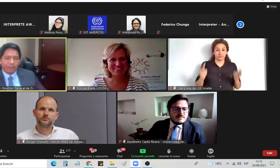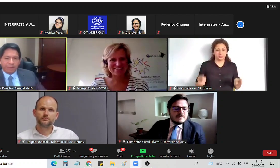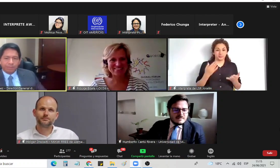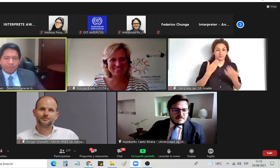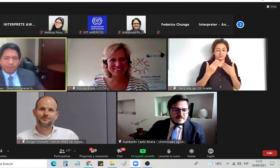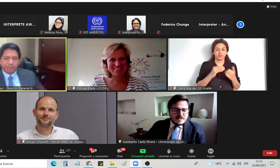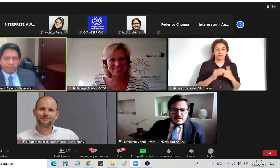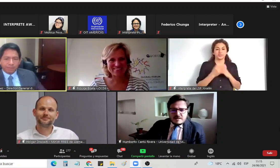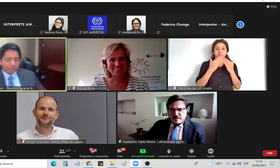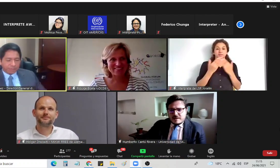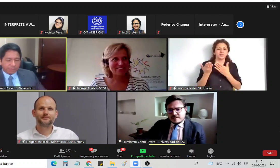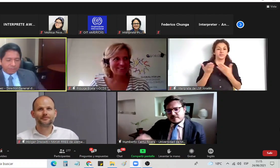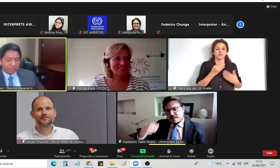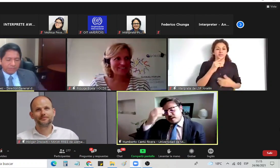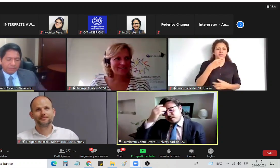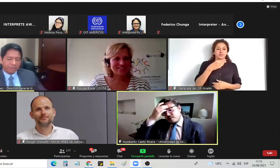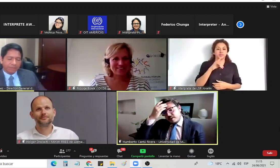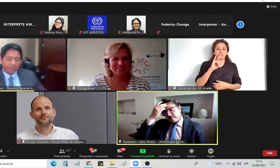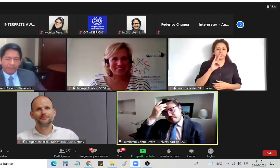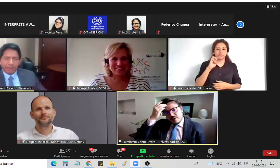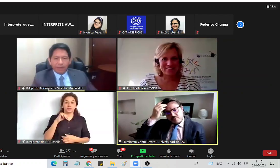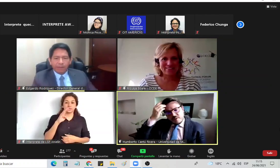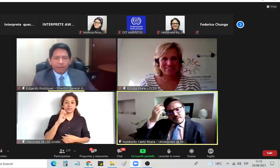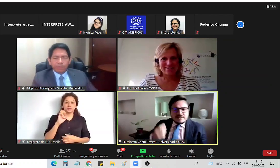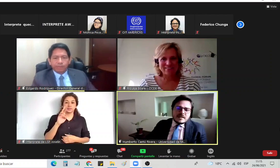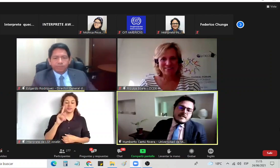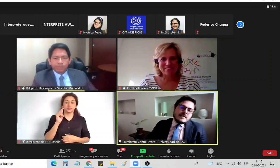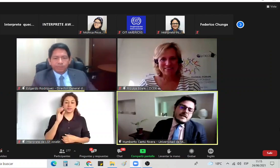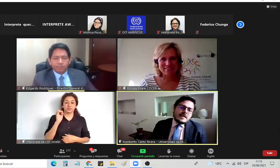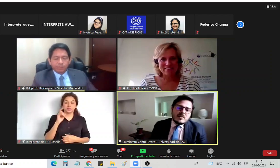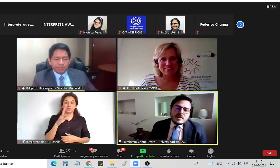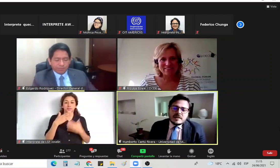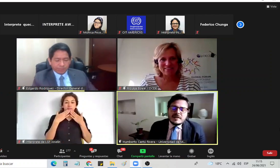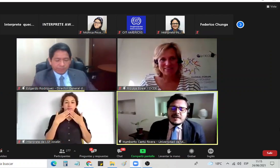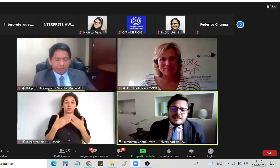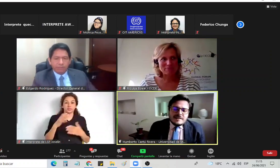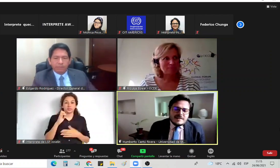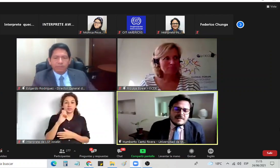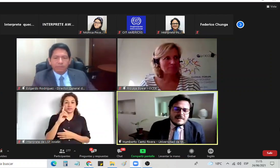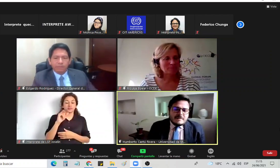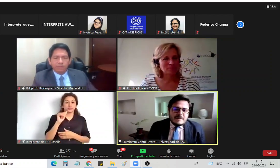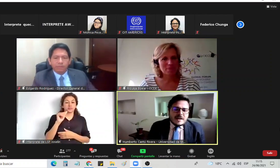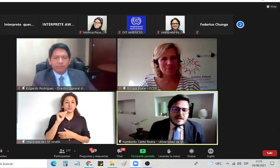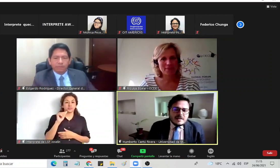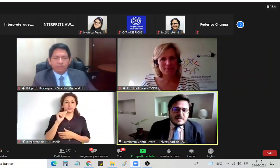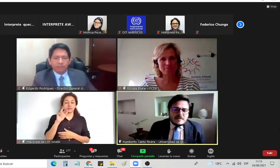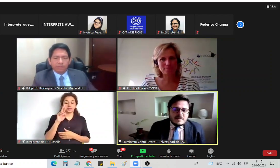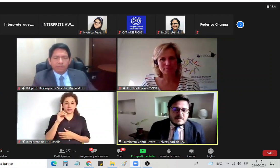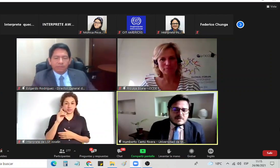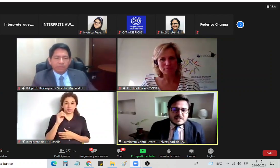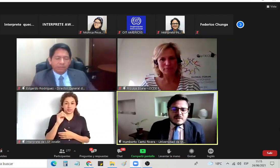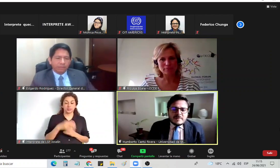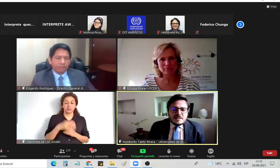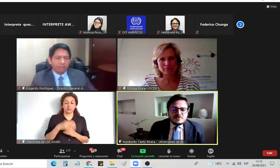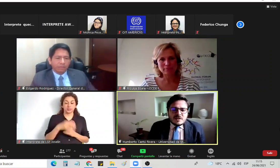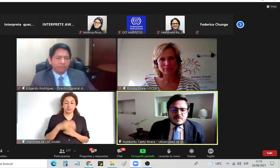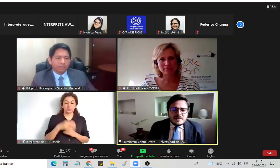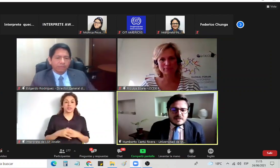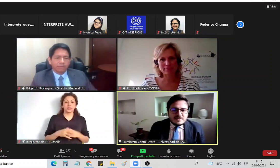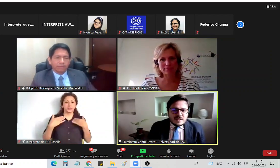on panel now we will go to with umberto thank you that is a very interesting question and i think that